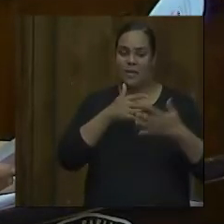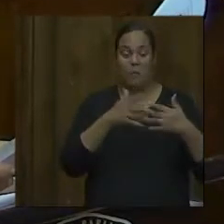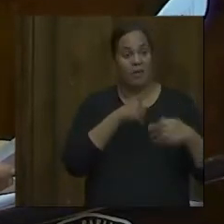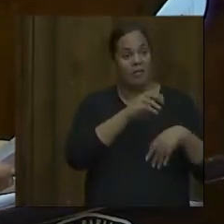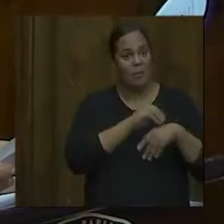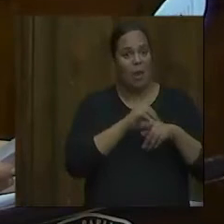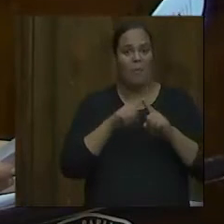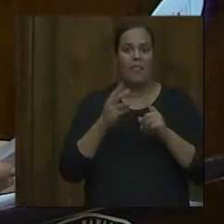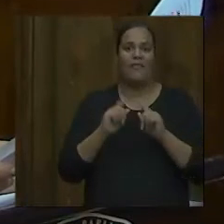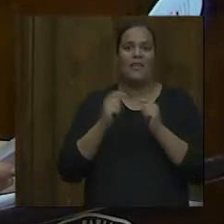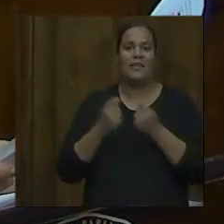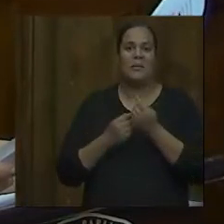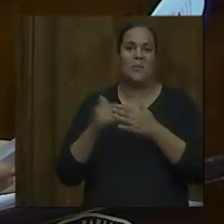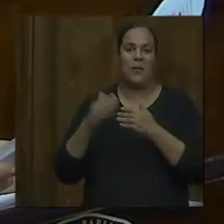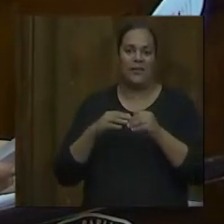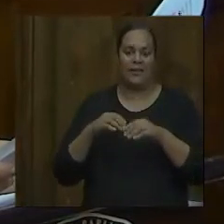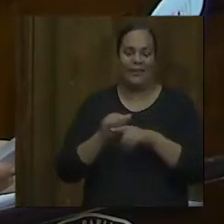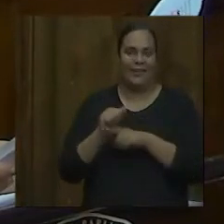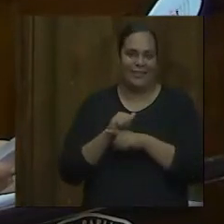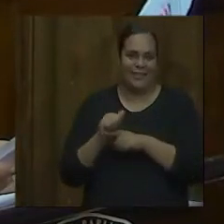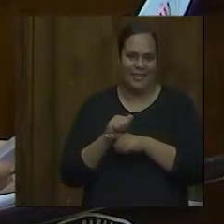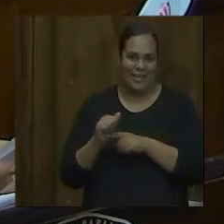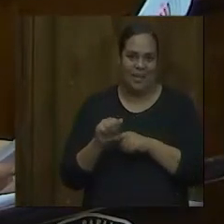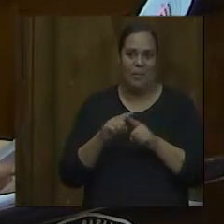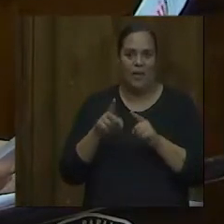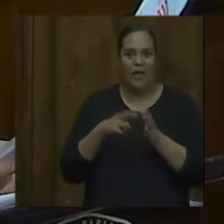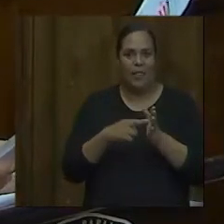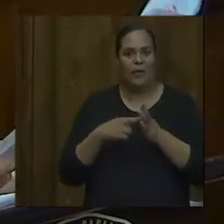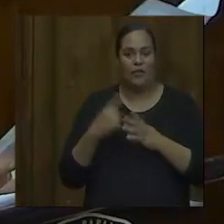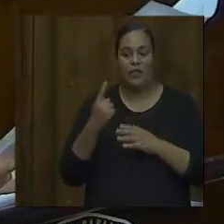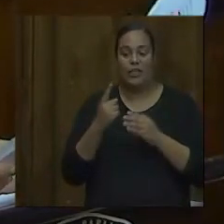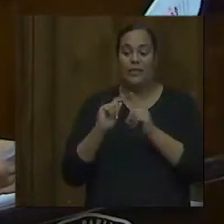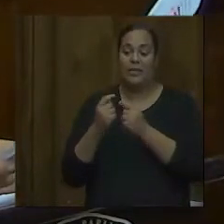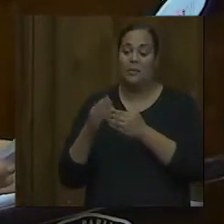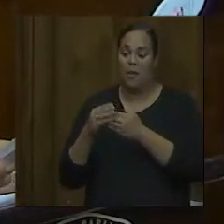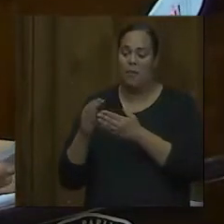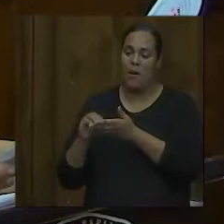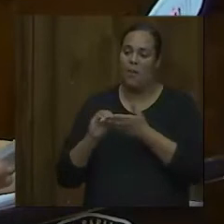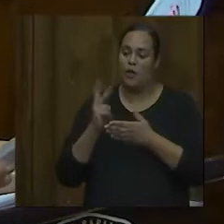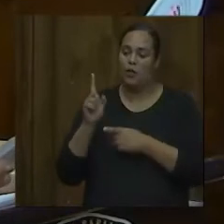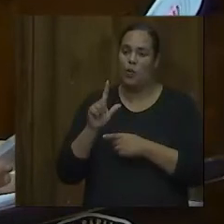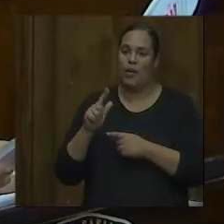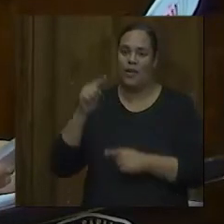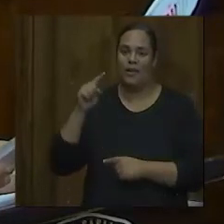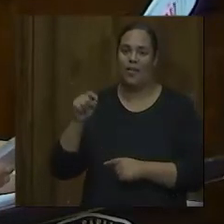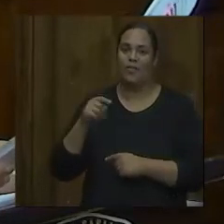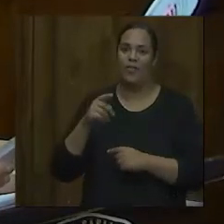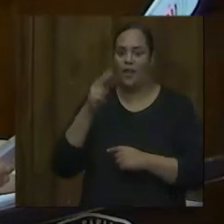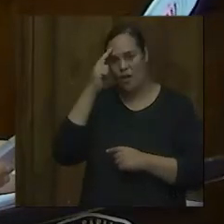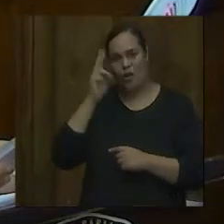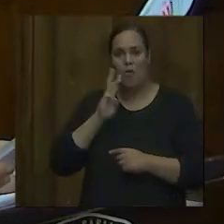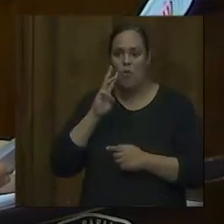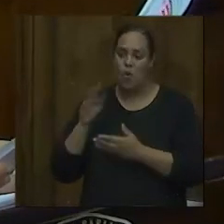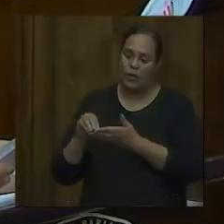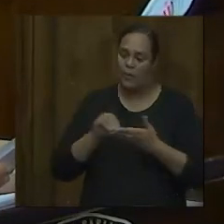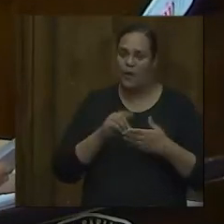a team-building exercise and has since February 2018 requested each team member to bring at least 2 litres of their grey water